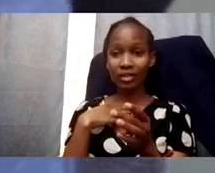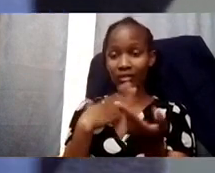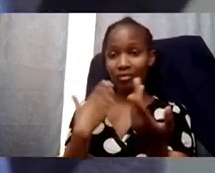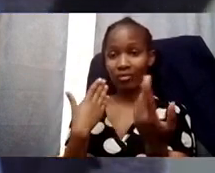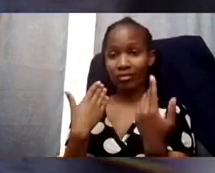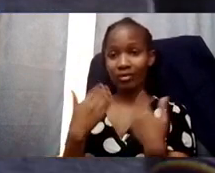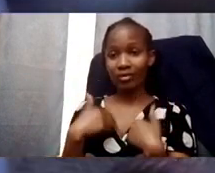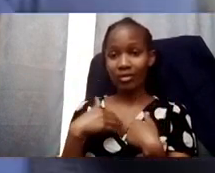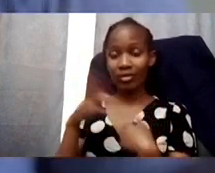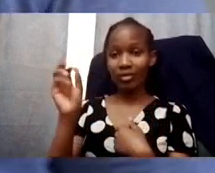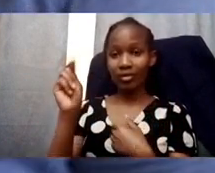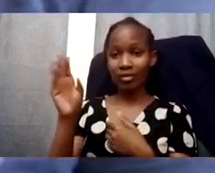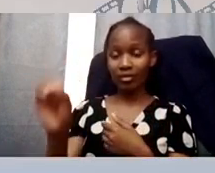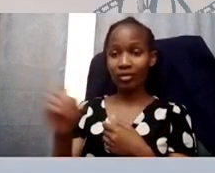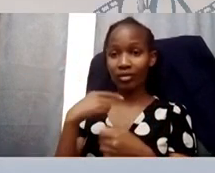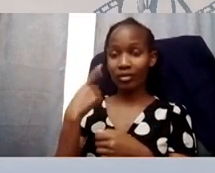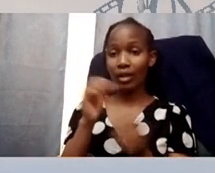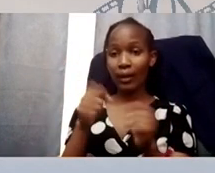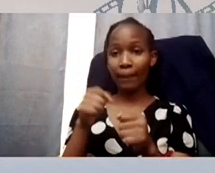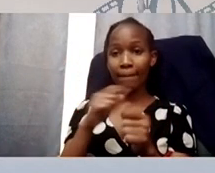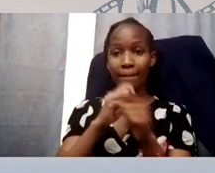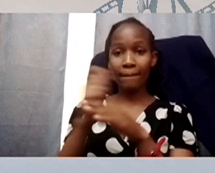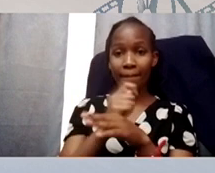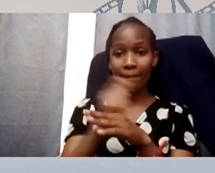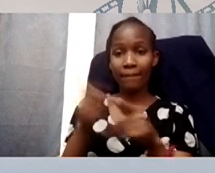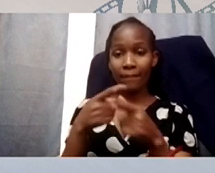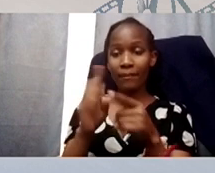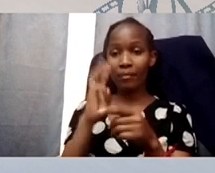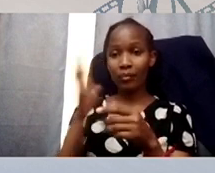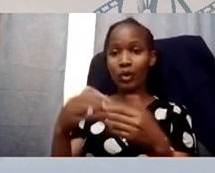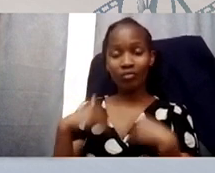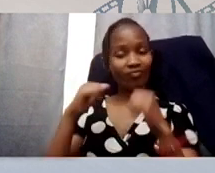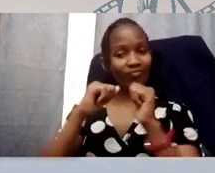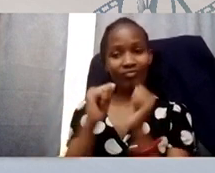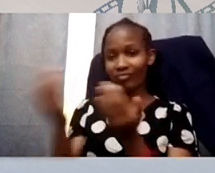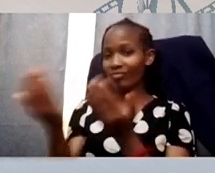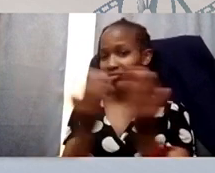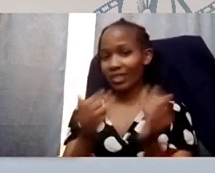training long distance and volleyball, and therefore we'll be happy to bring you together.